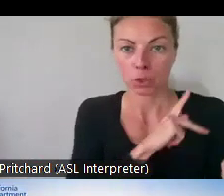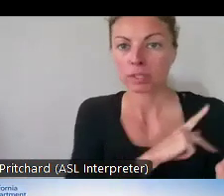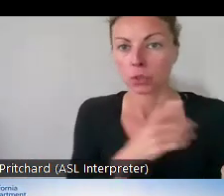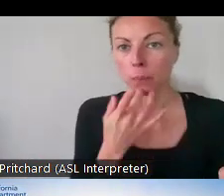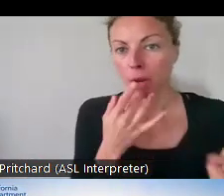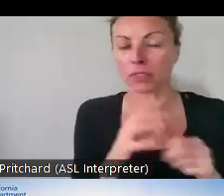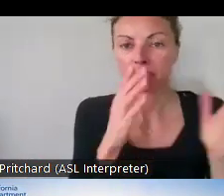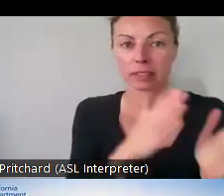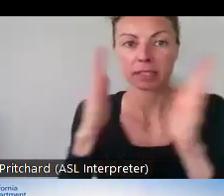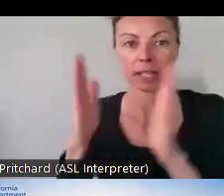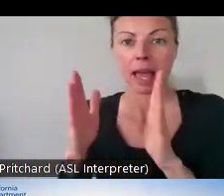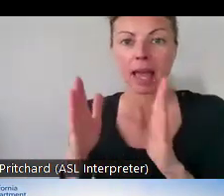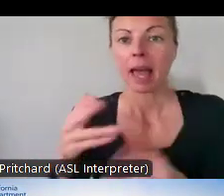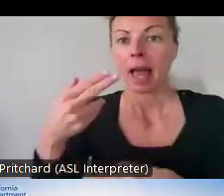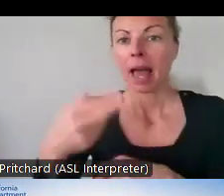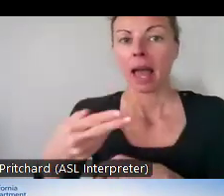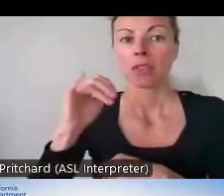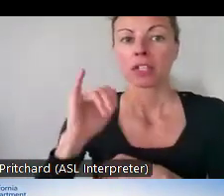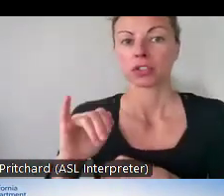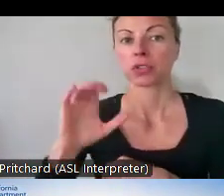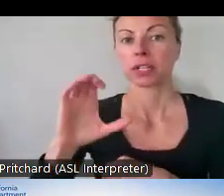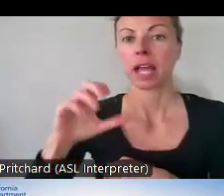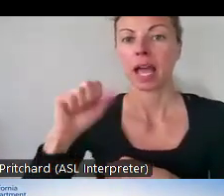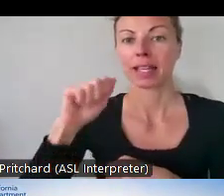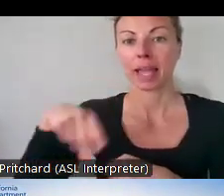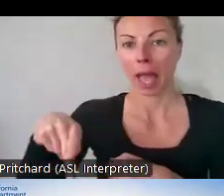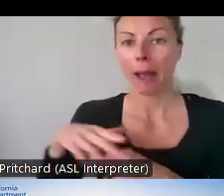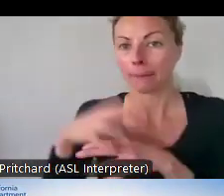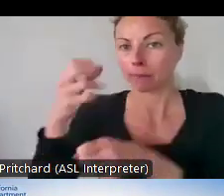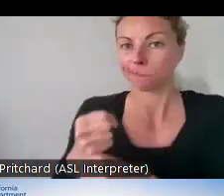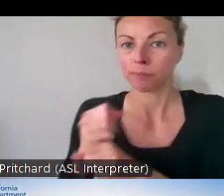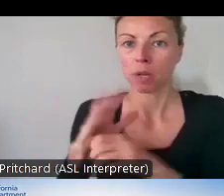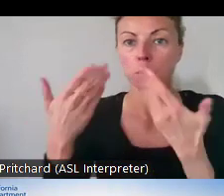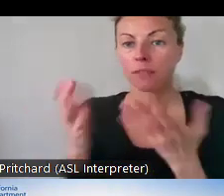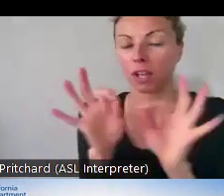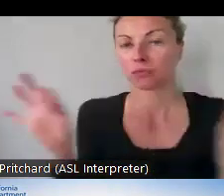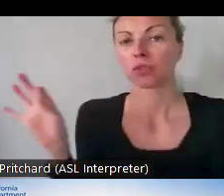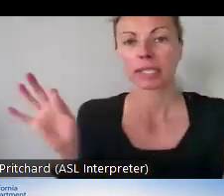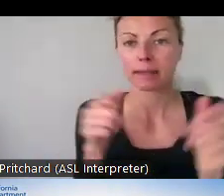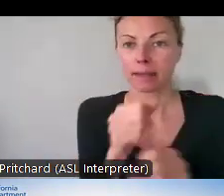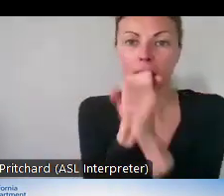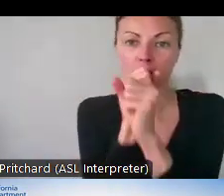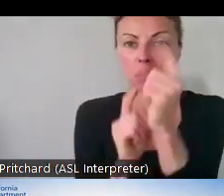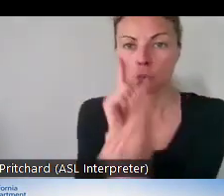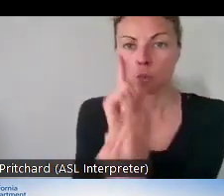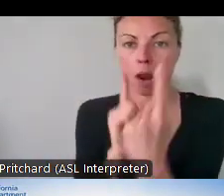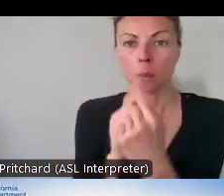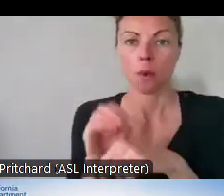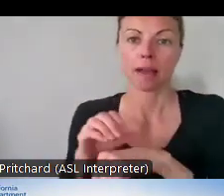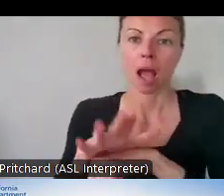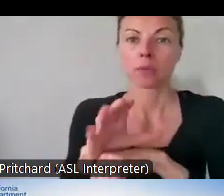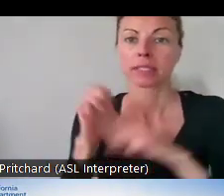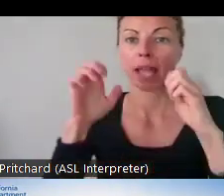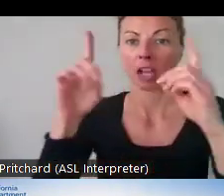Health Insurance Counseling and Advocacy Program, also known as HICAP, provides free, confidential one-on-one counseling, education,